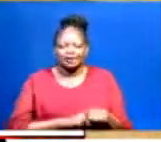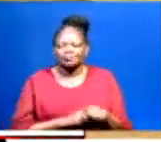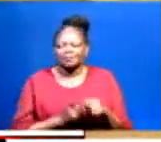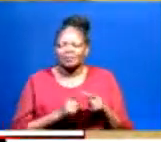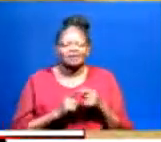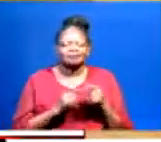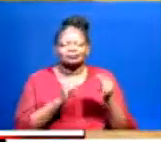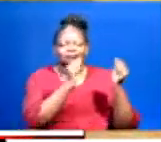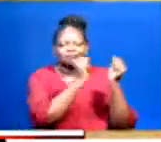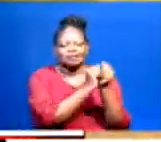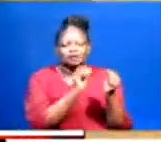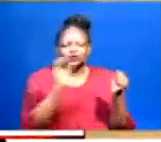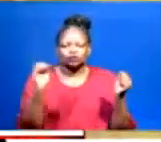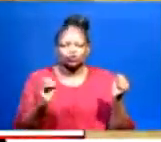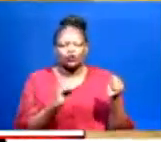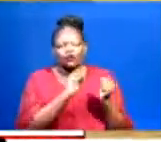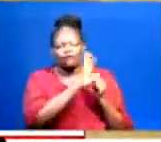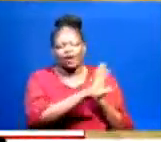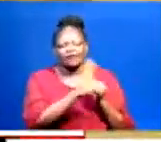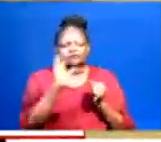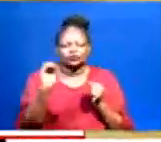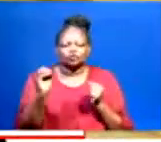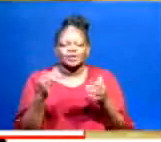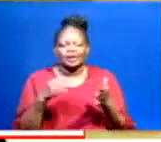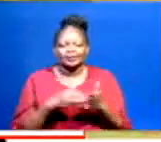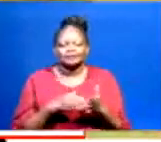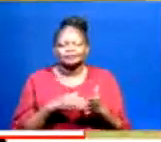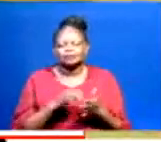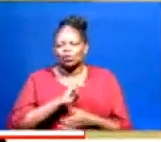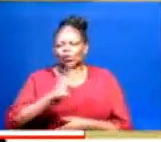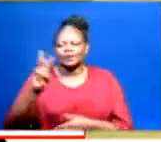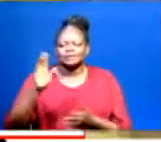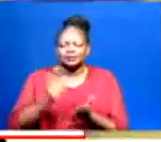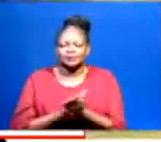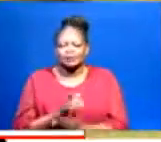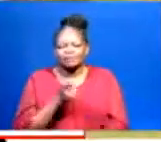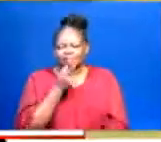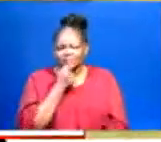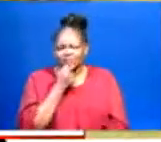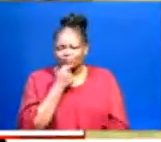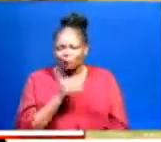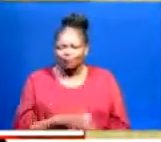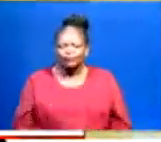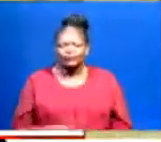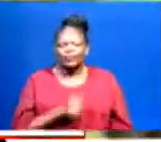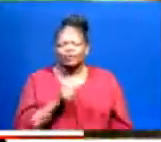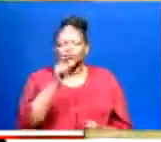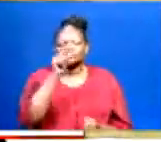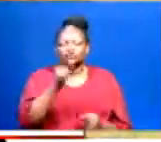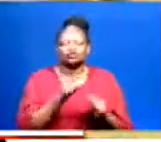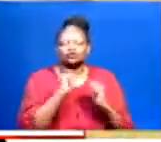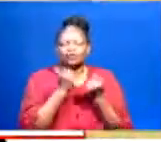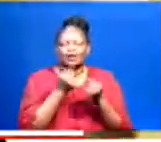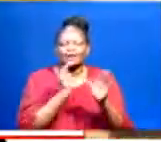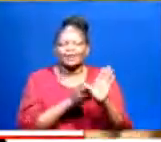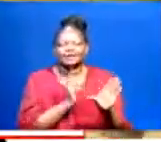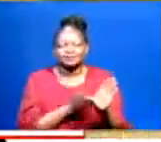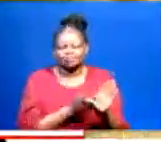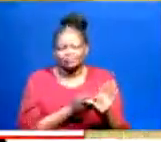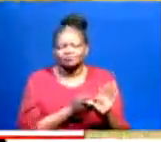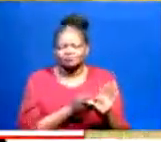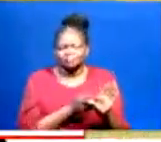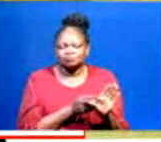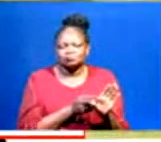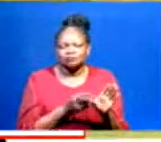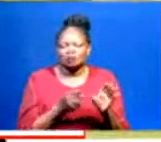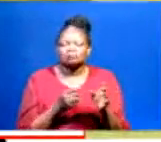and 5-0 against Western and Nyanza respectively. Eight regional teams are participating in the games, which has